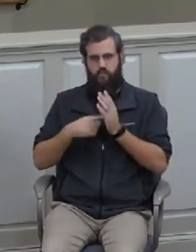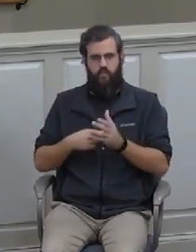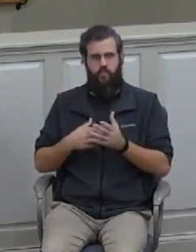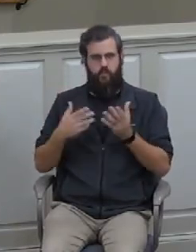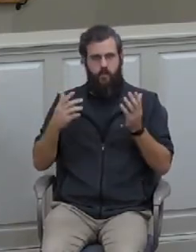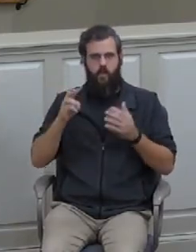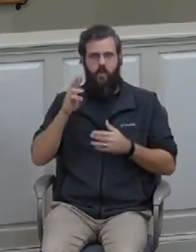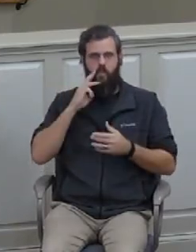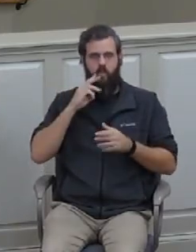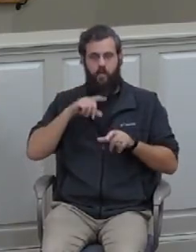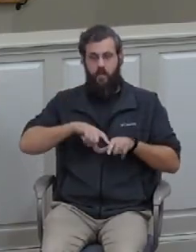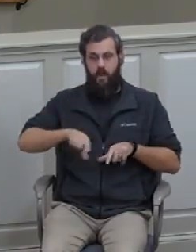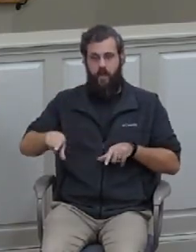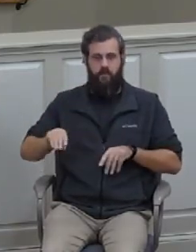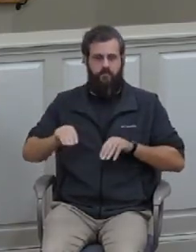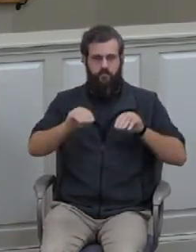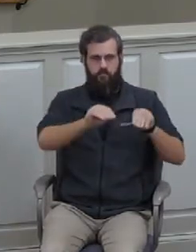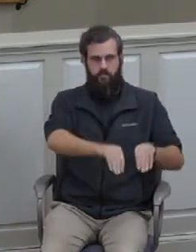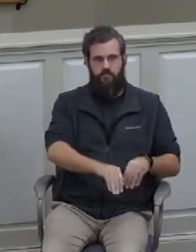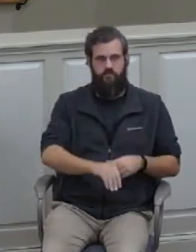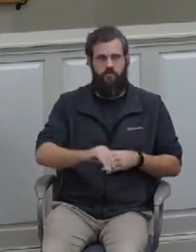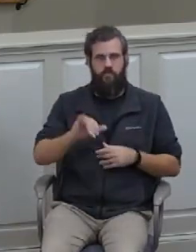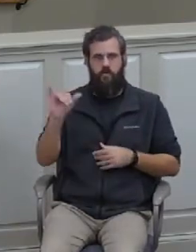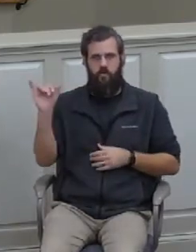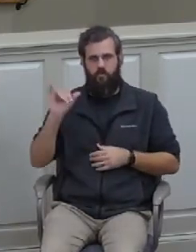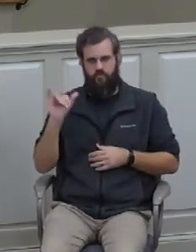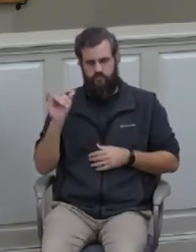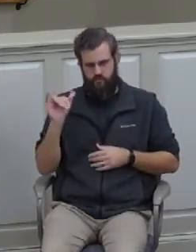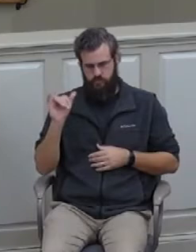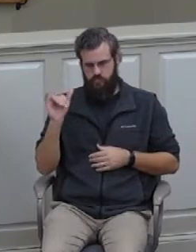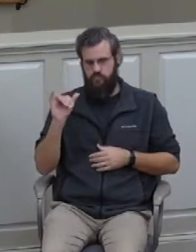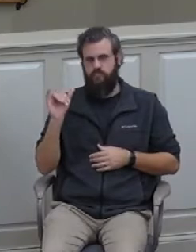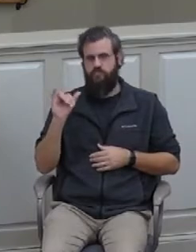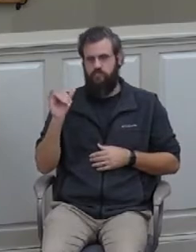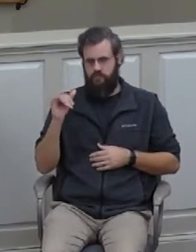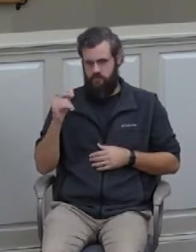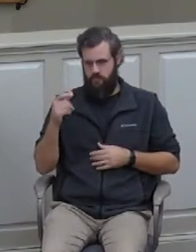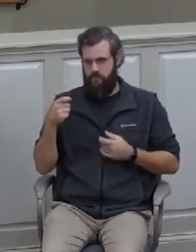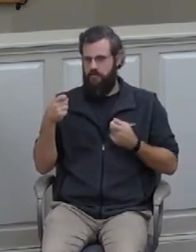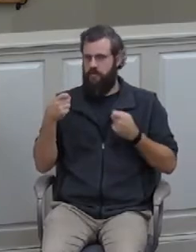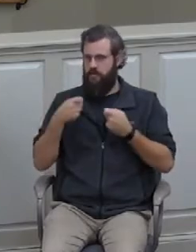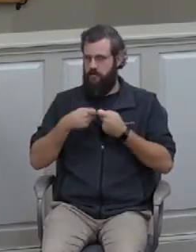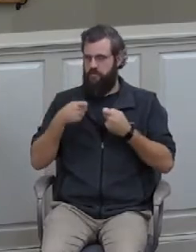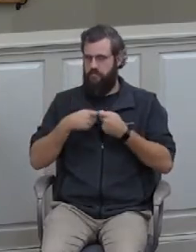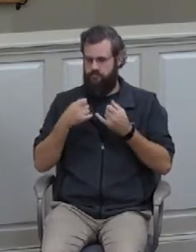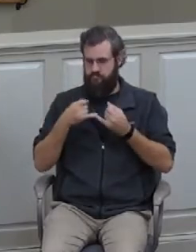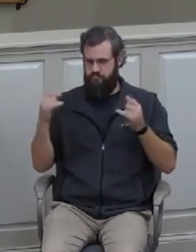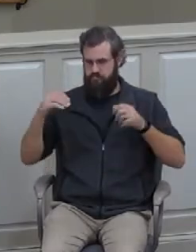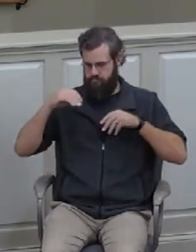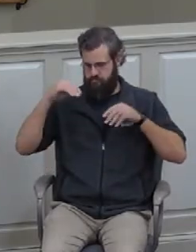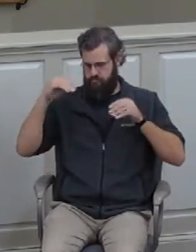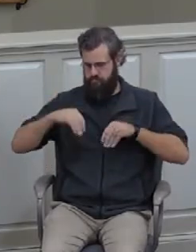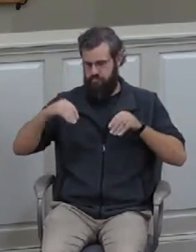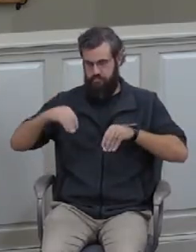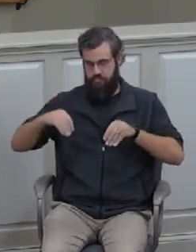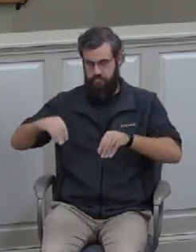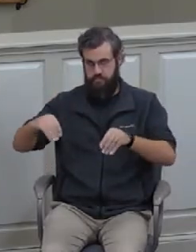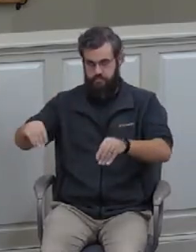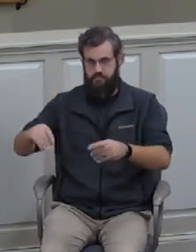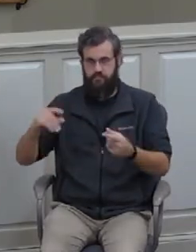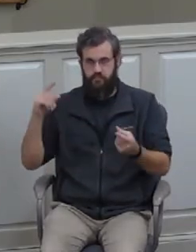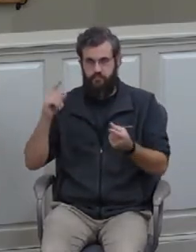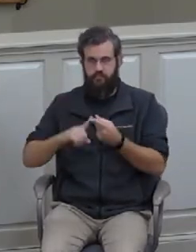a water line, as well as providing electrical facilities to